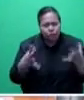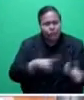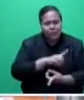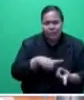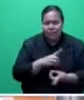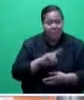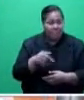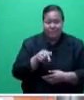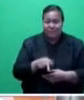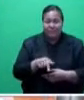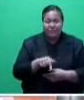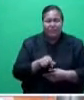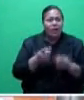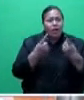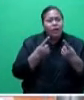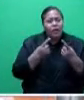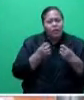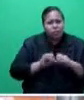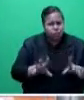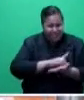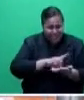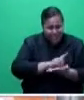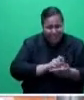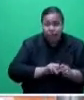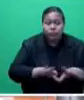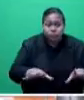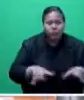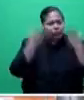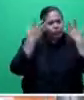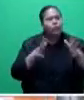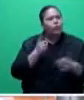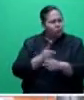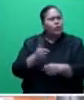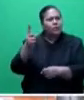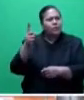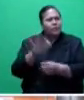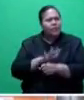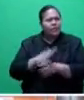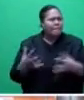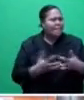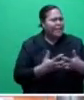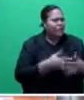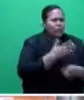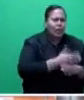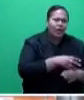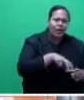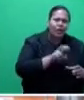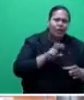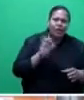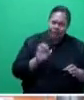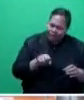whether pandemics constitute an Act of God in the context of the rights and obligations of workers and employers. Section